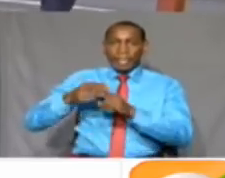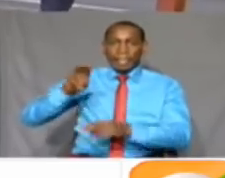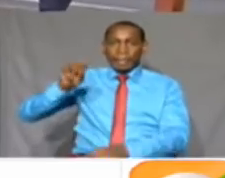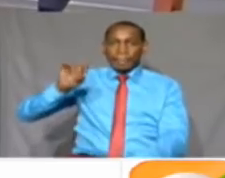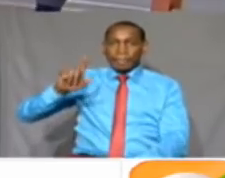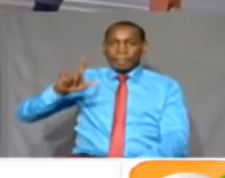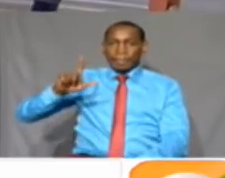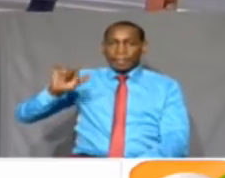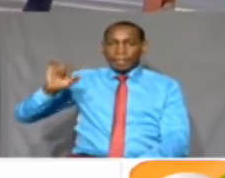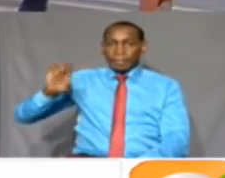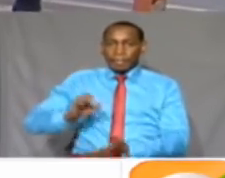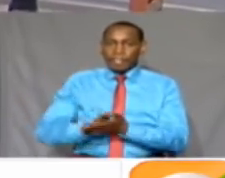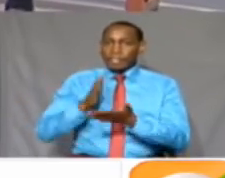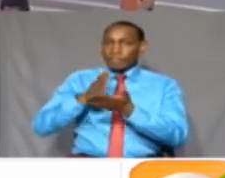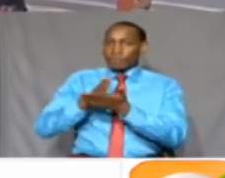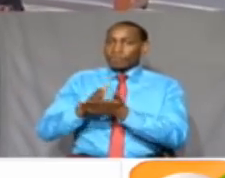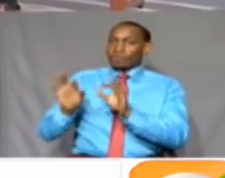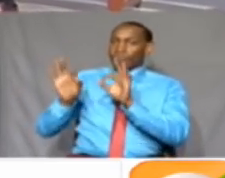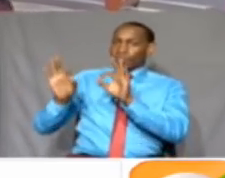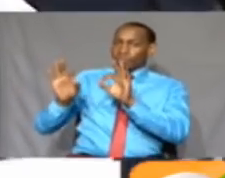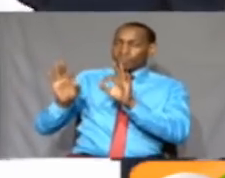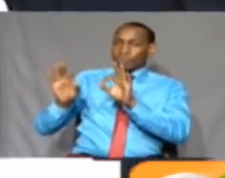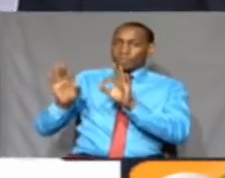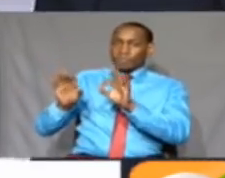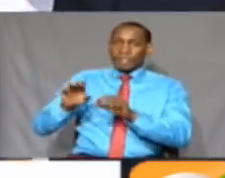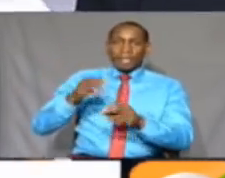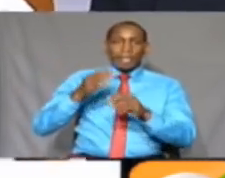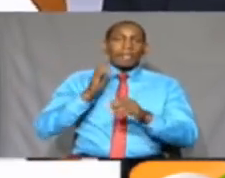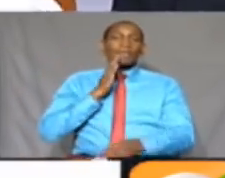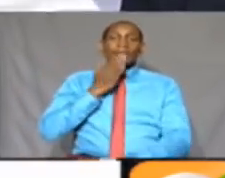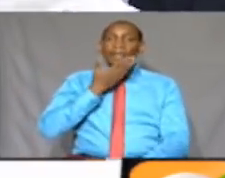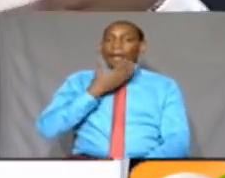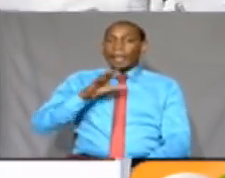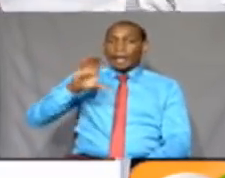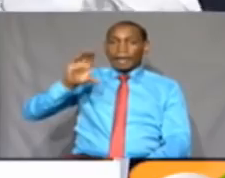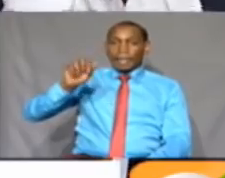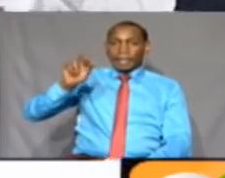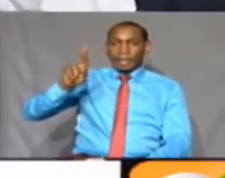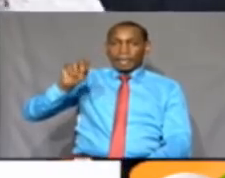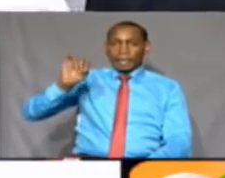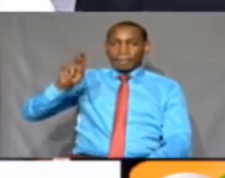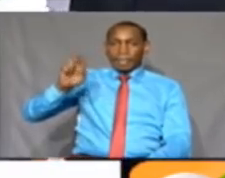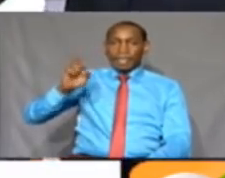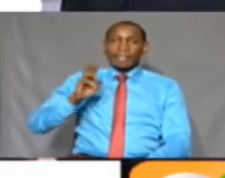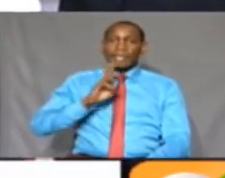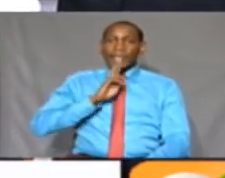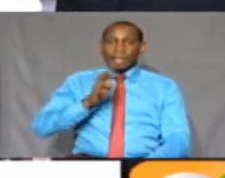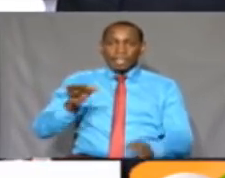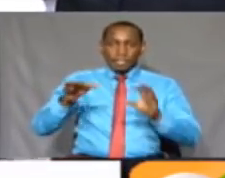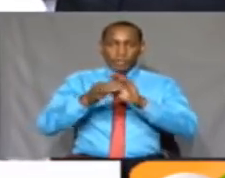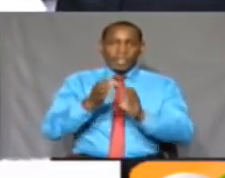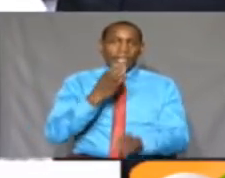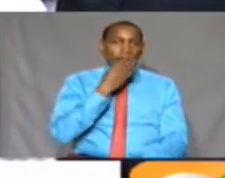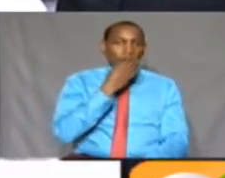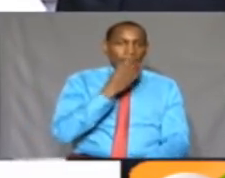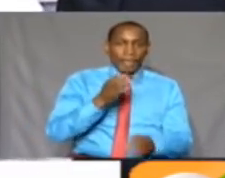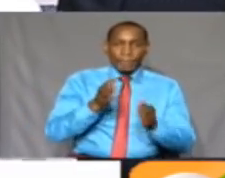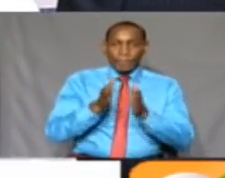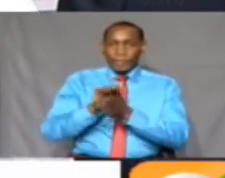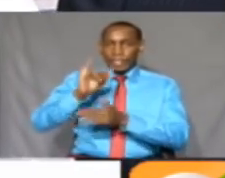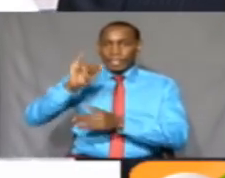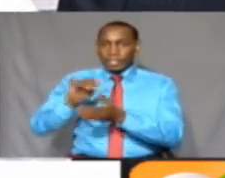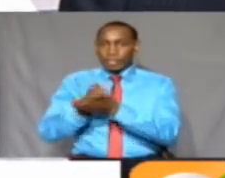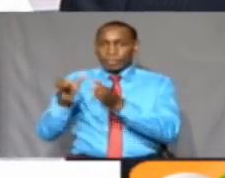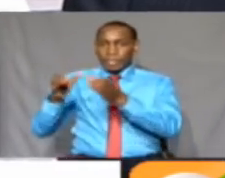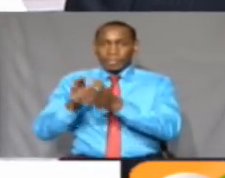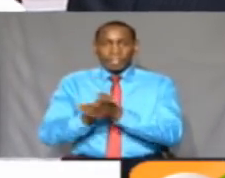Abona, looking resplendent in carmine red, and she says it's a combination between ODM and Jubilee.